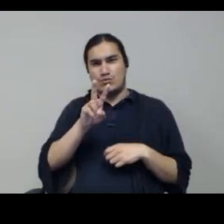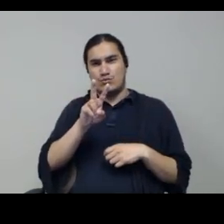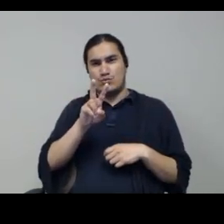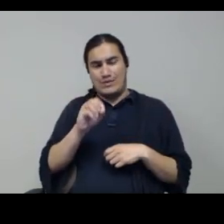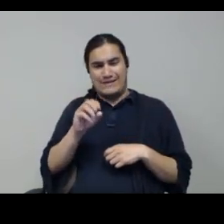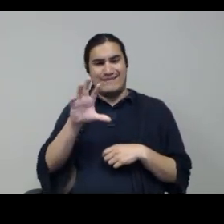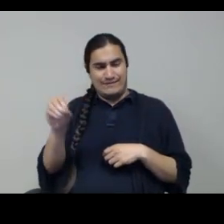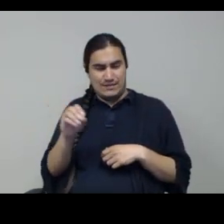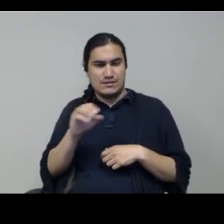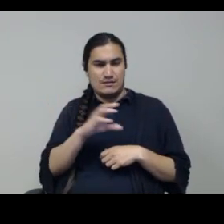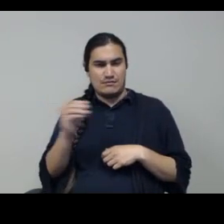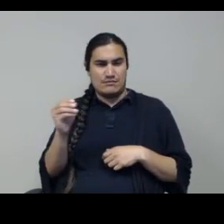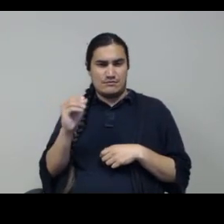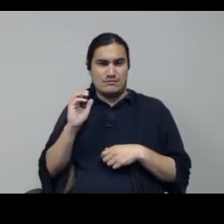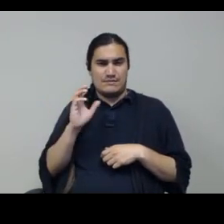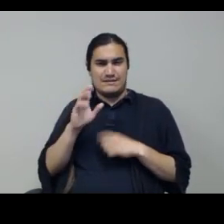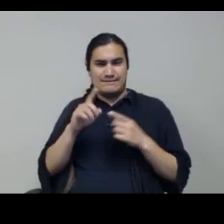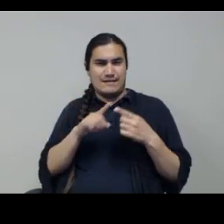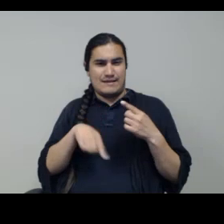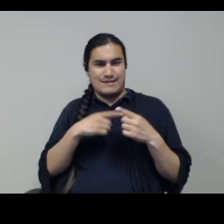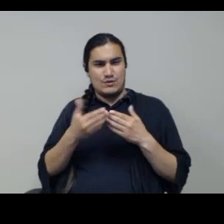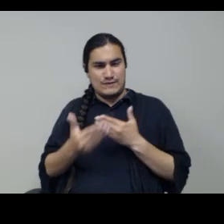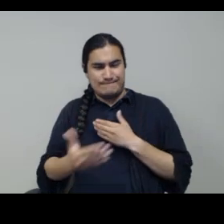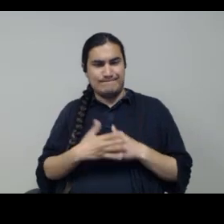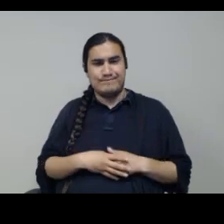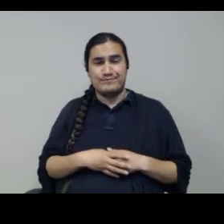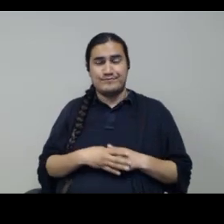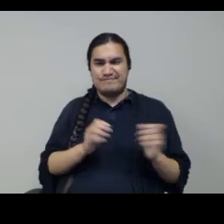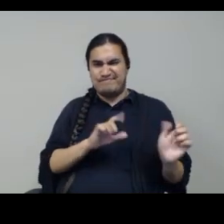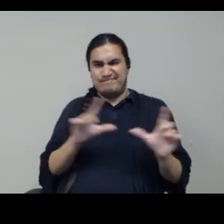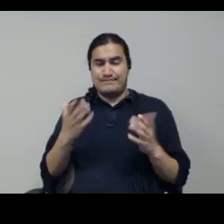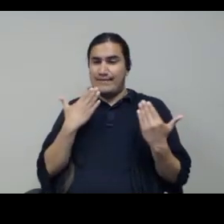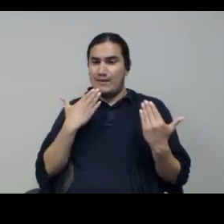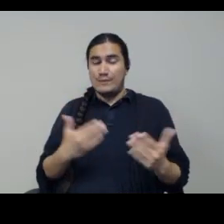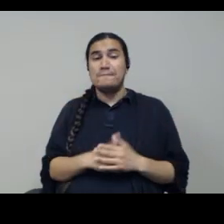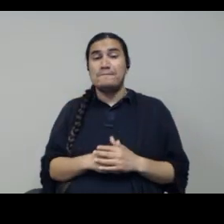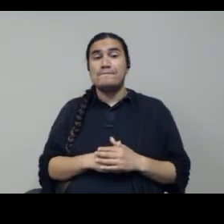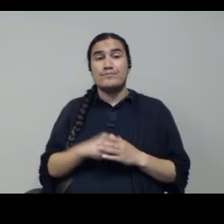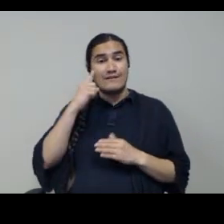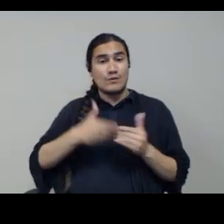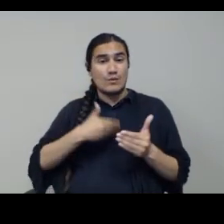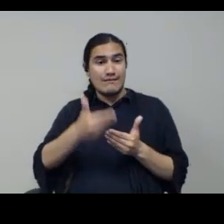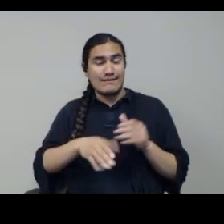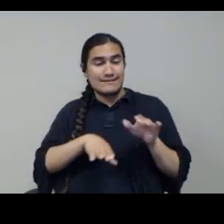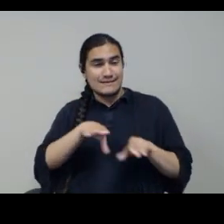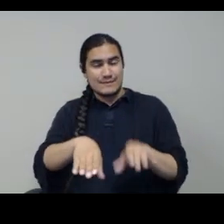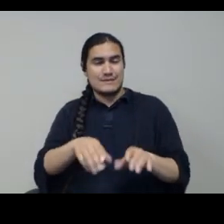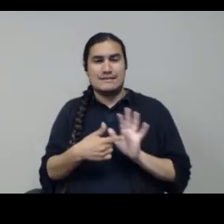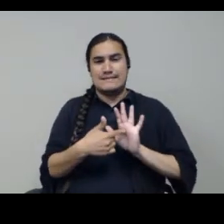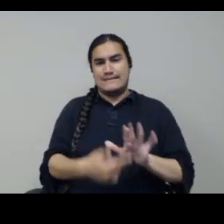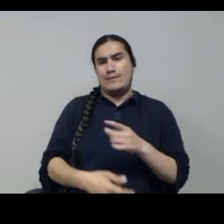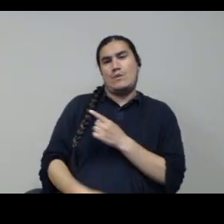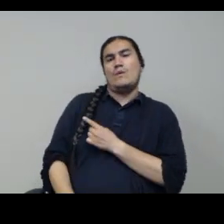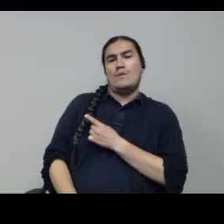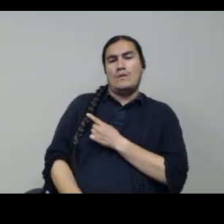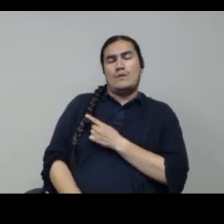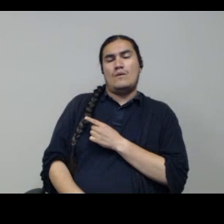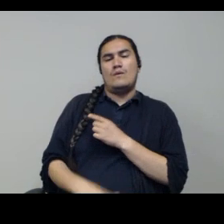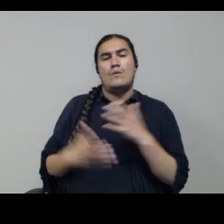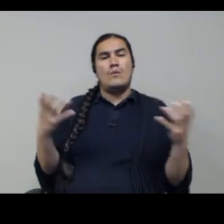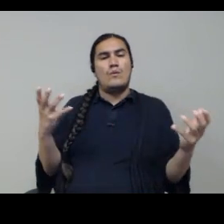Okay, now the next slide. Thank you. As far as the next steps, this is an example of